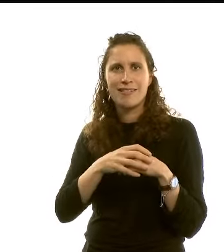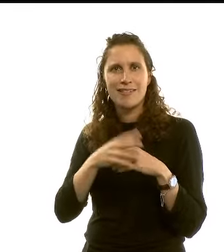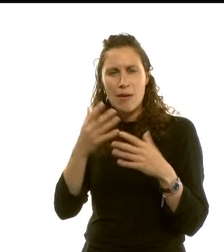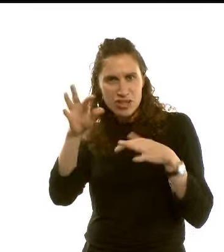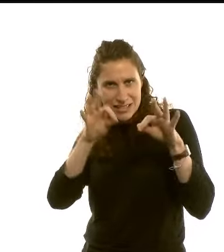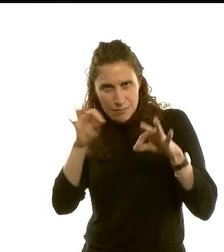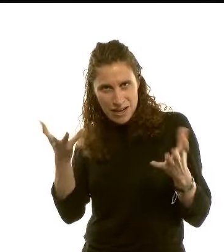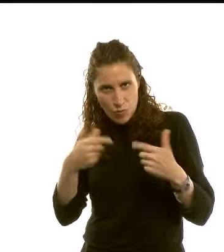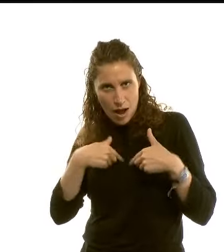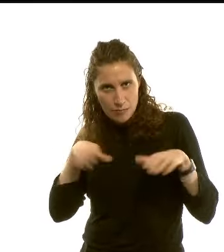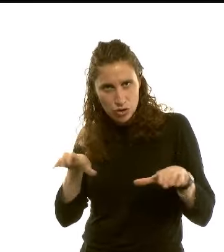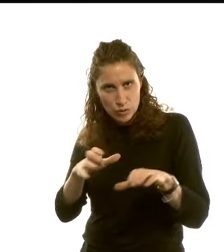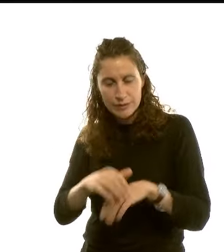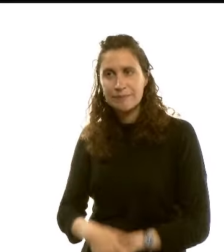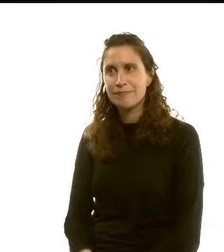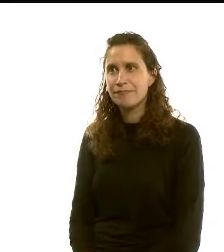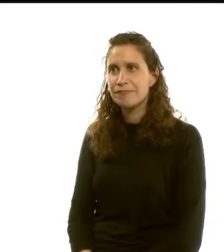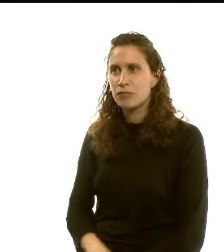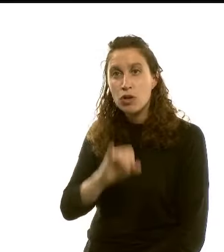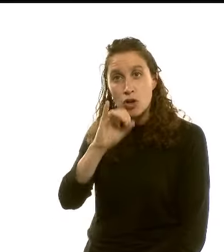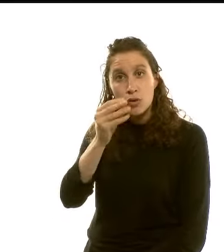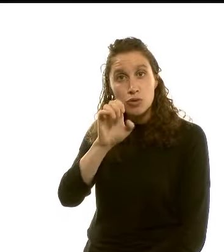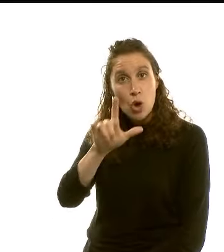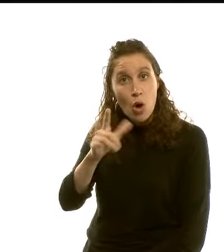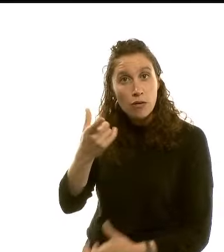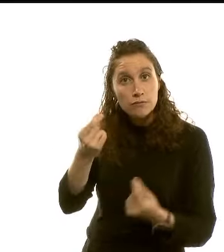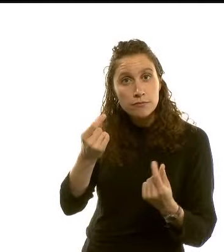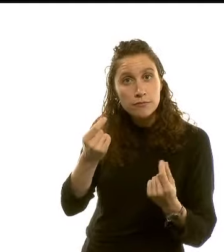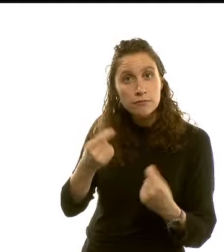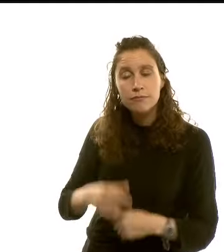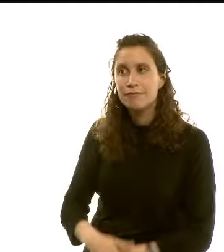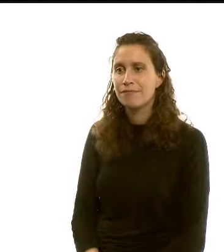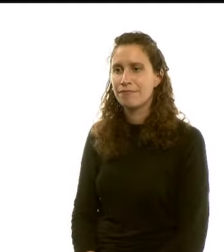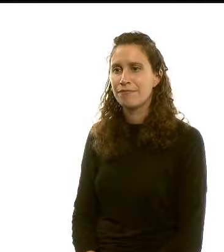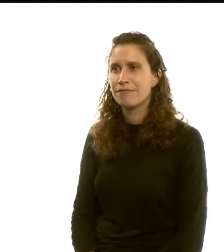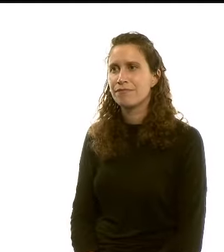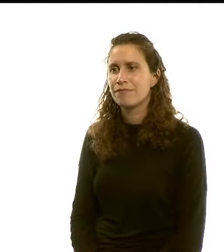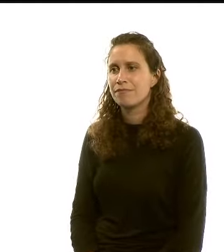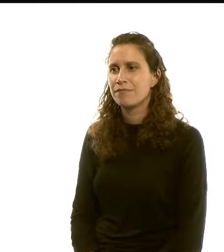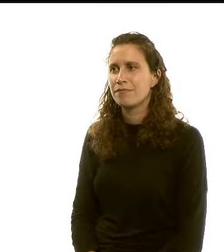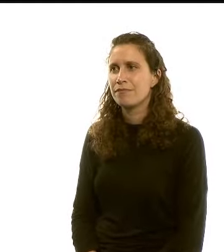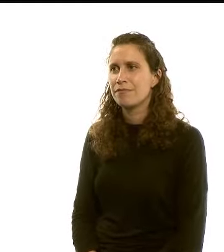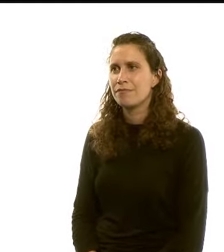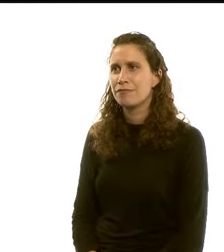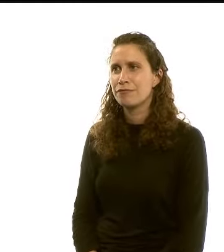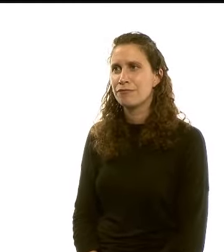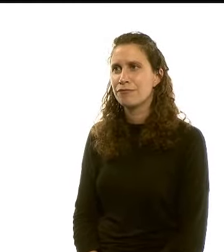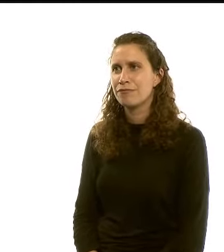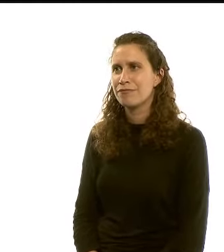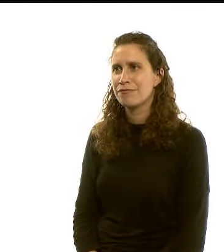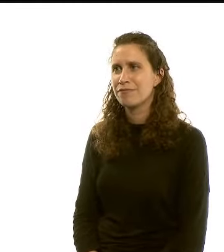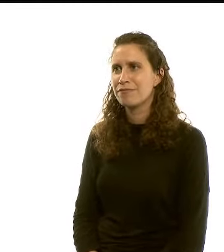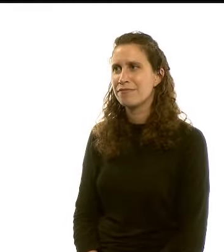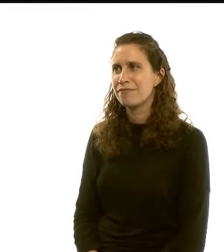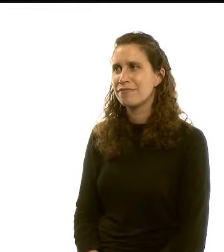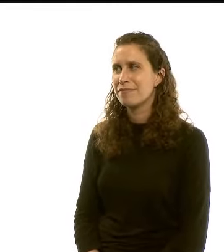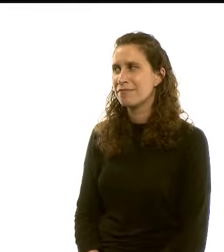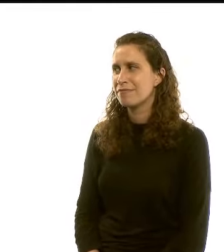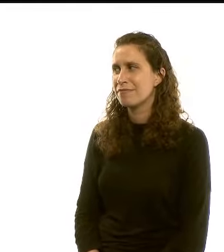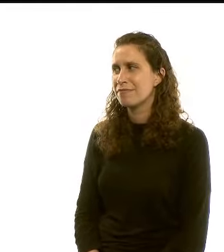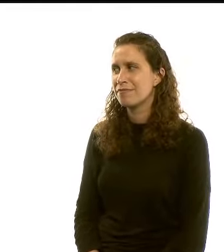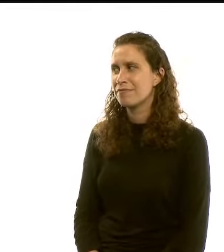I'm doing. Okay, I get it. Joe, what are you doing over there? What's the plan? This is the greatest Lego set you will ever see. Much movement from you,